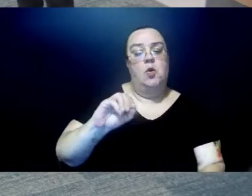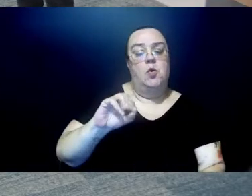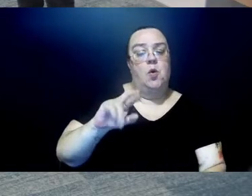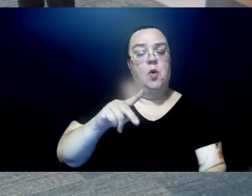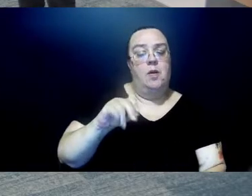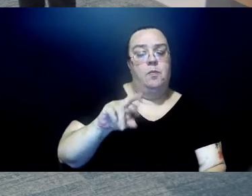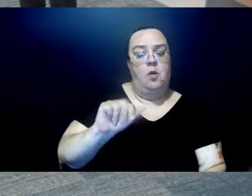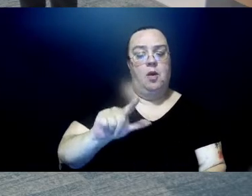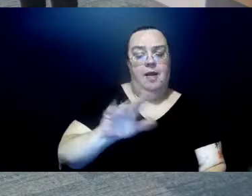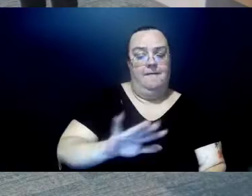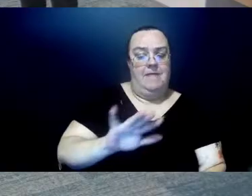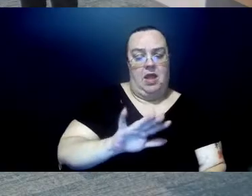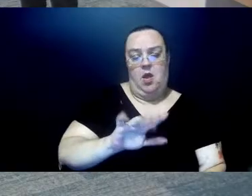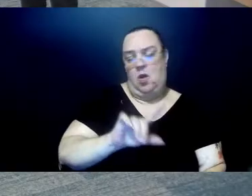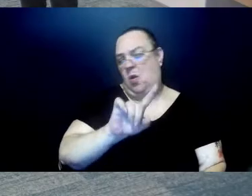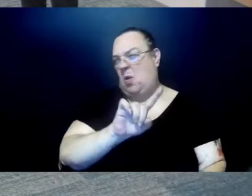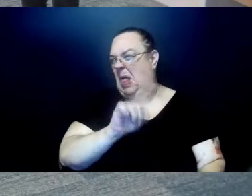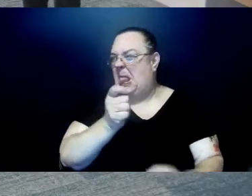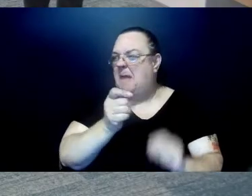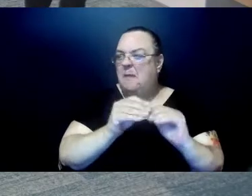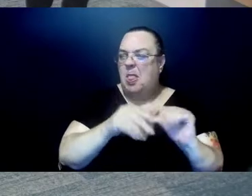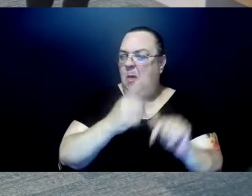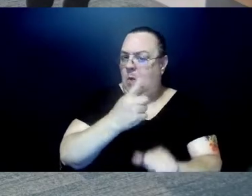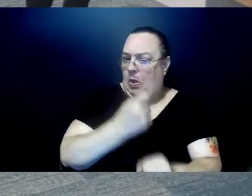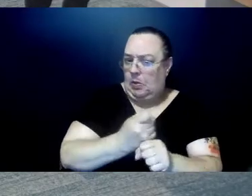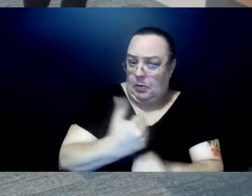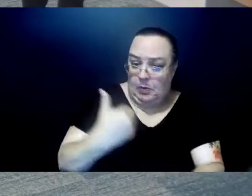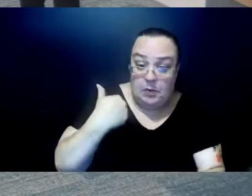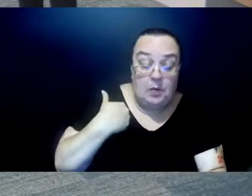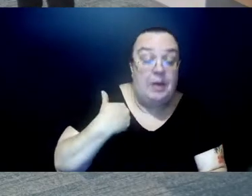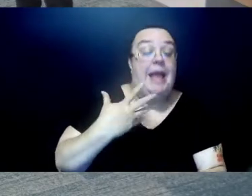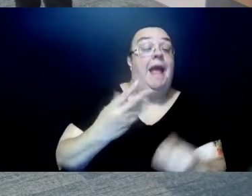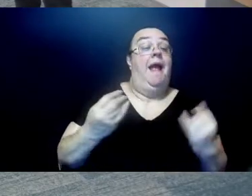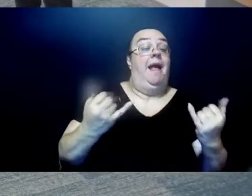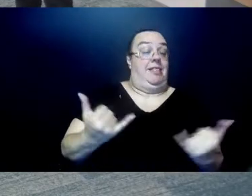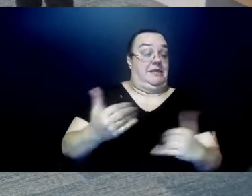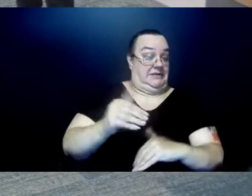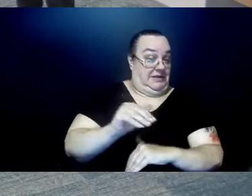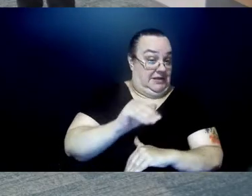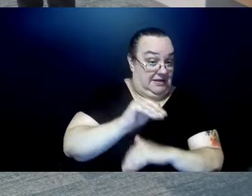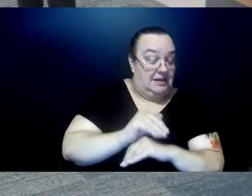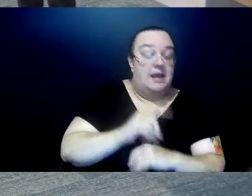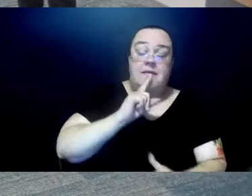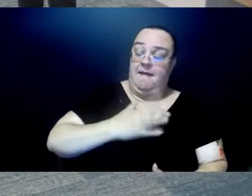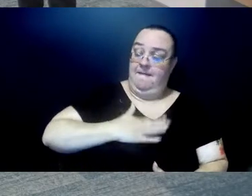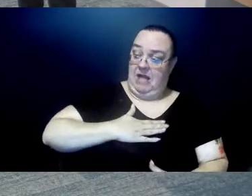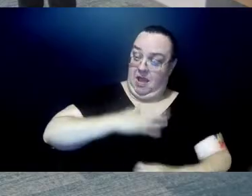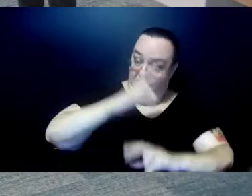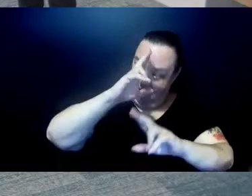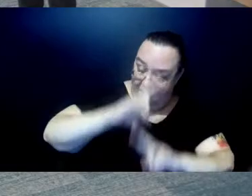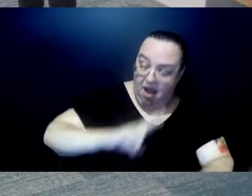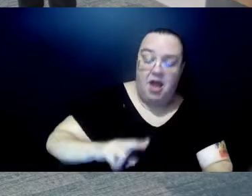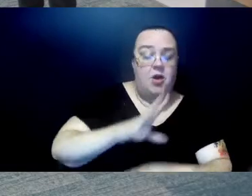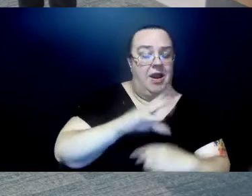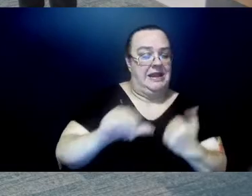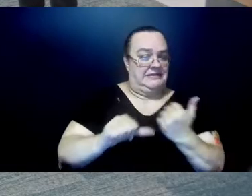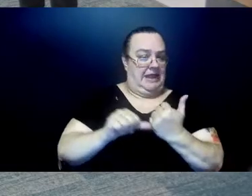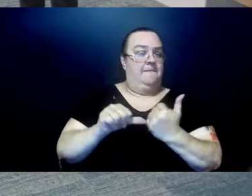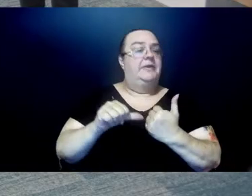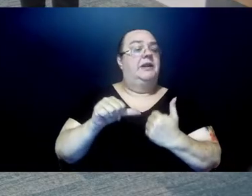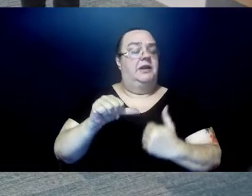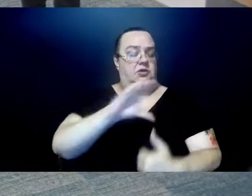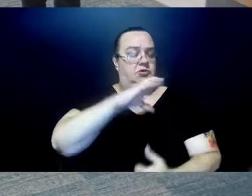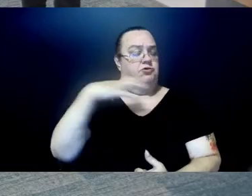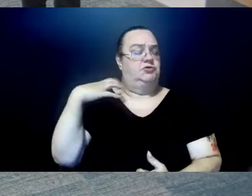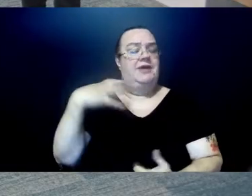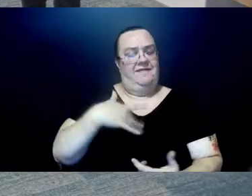a little over a year ago. And this evening, it's my honor, the honor of the deputy chief, to promote him to the